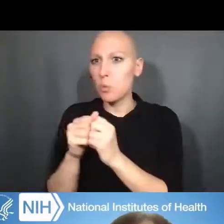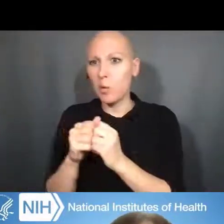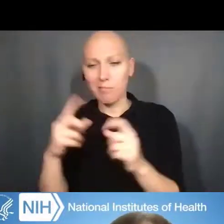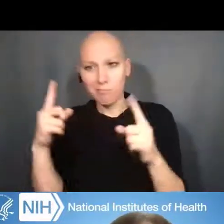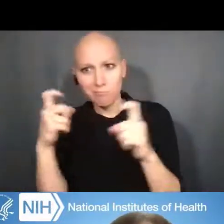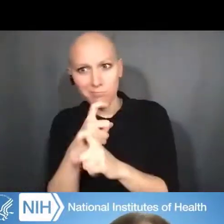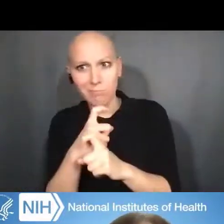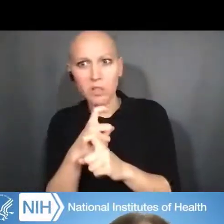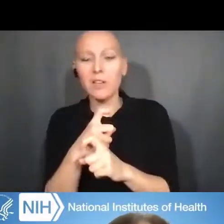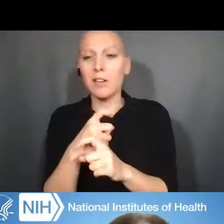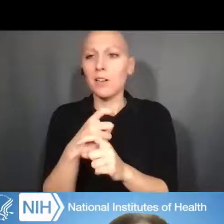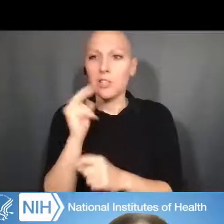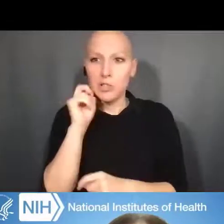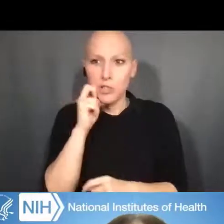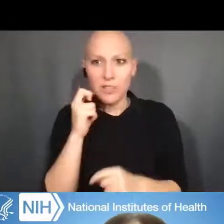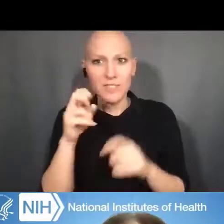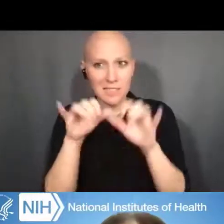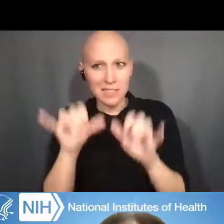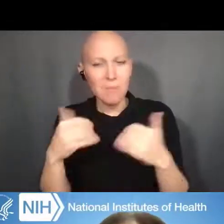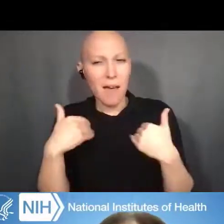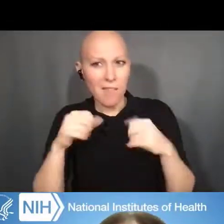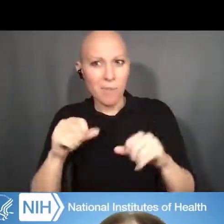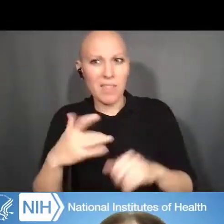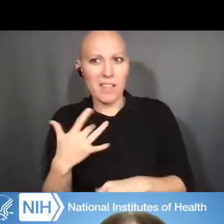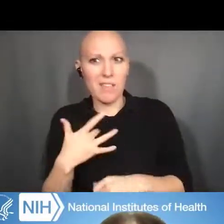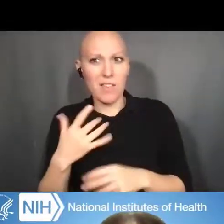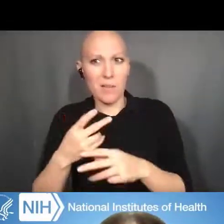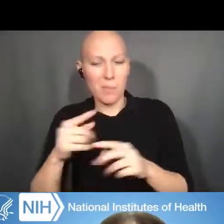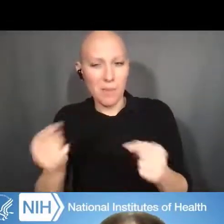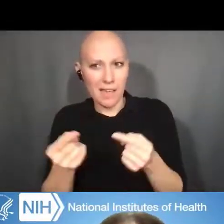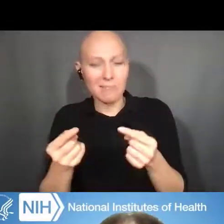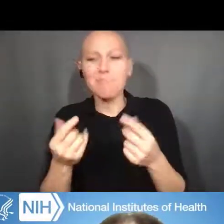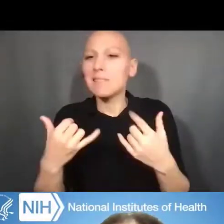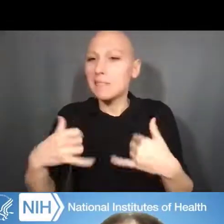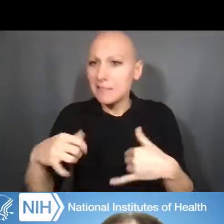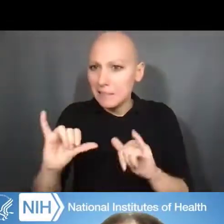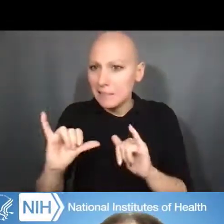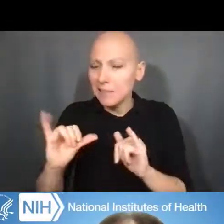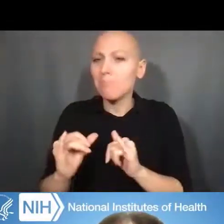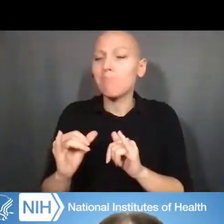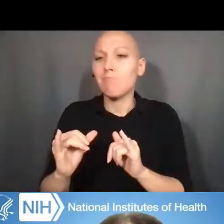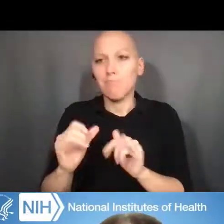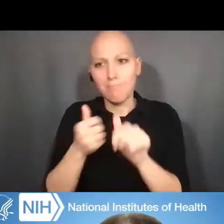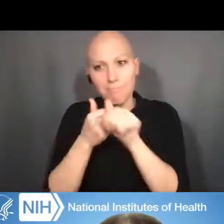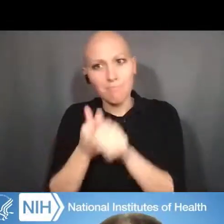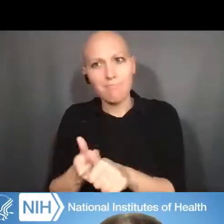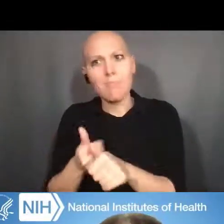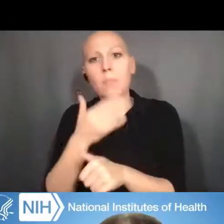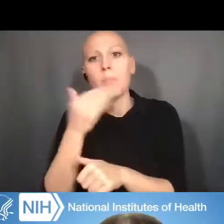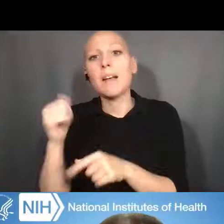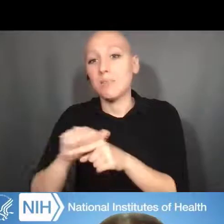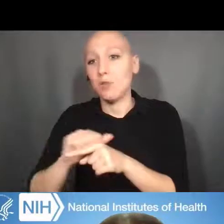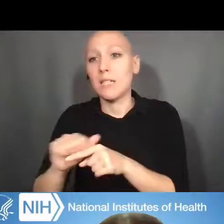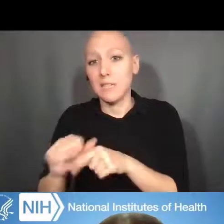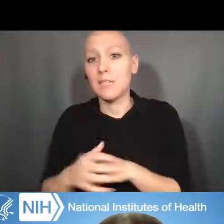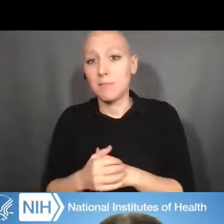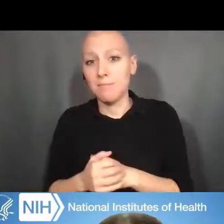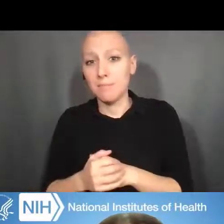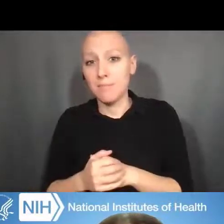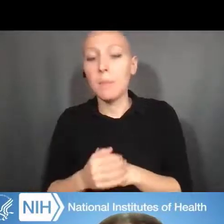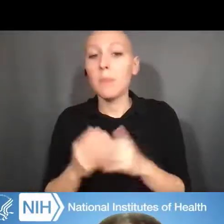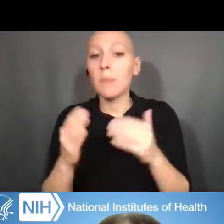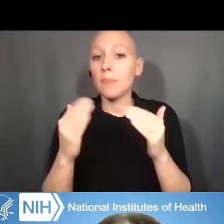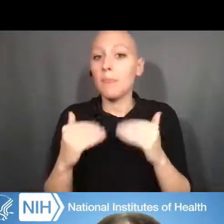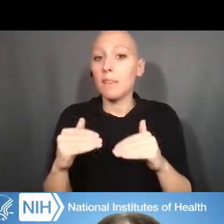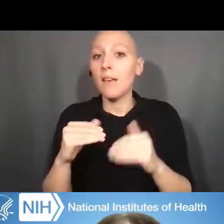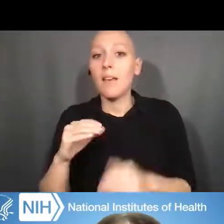to feel pain. A cow spleen from slaughterhouse will not be considered live vertebrate animal